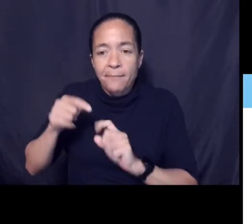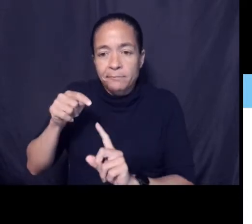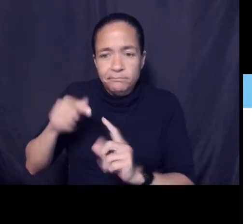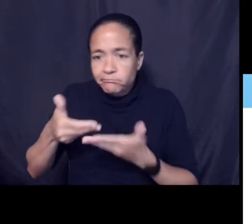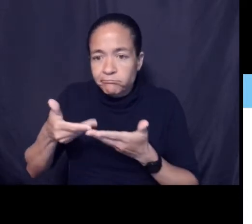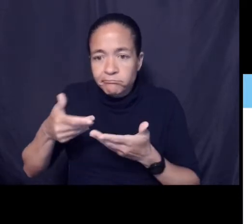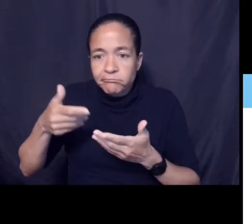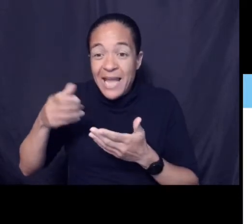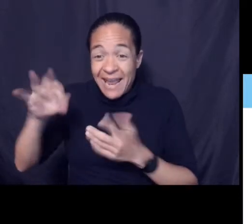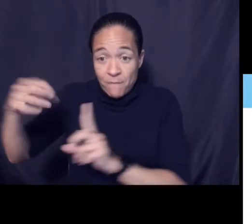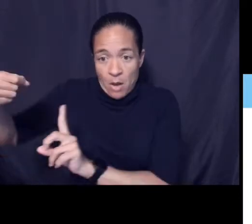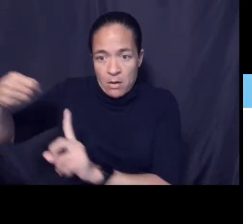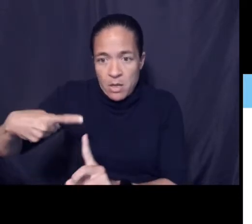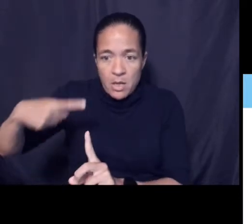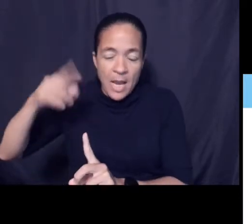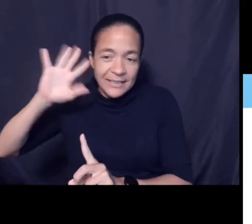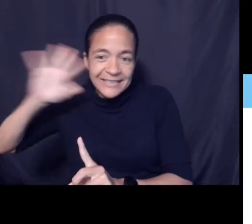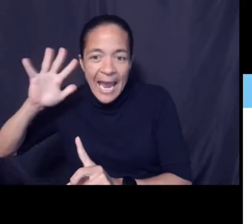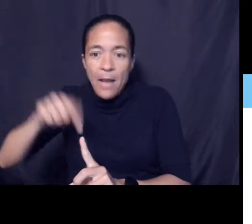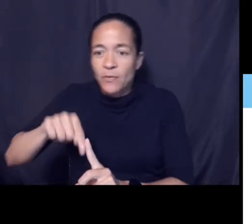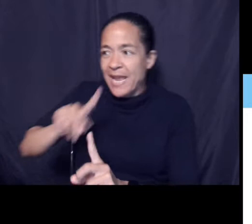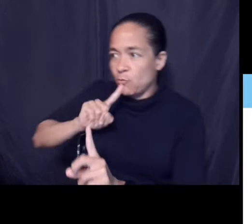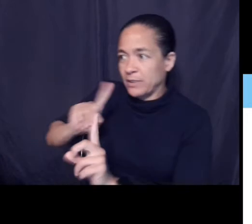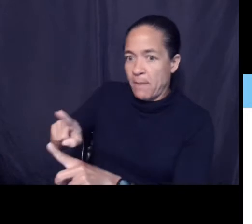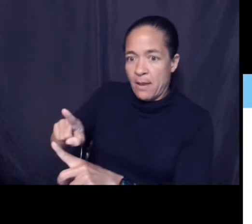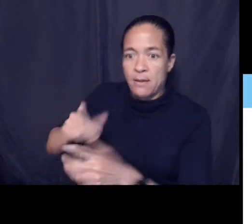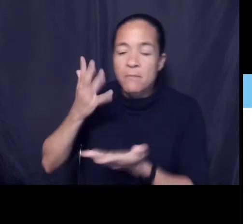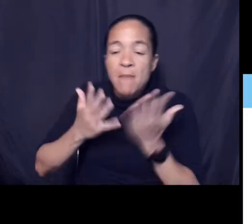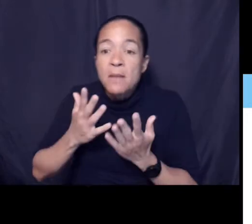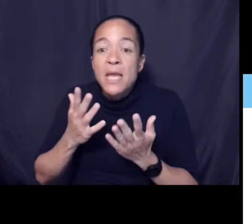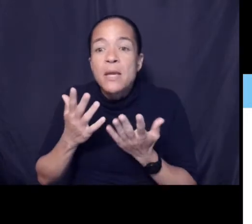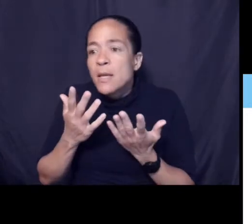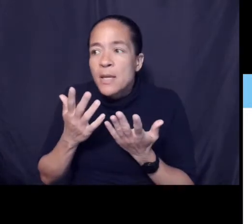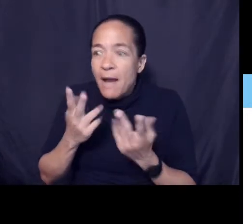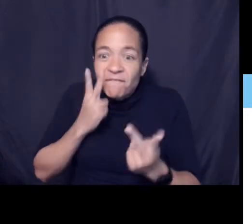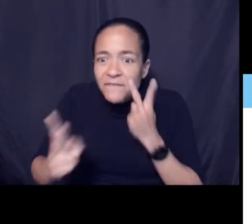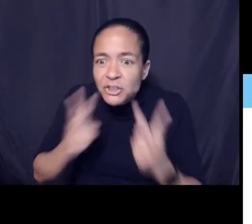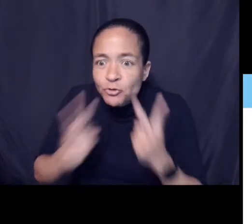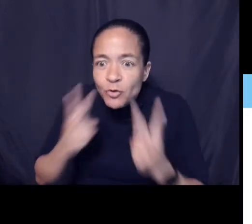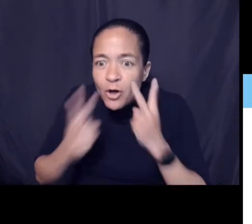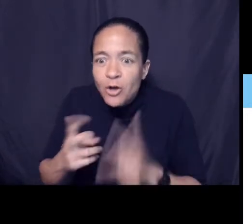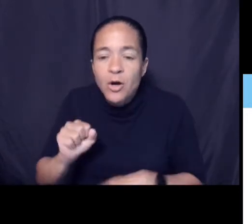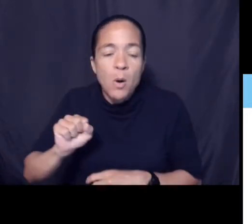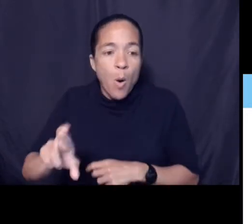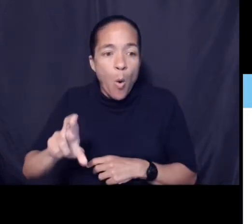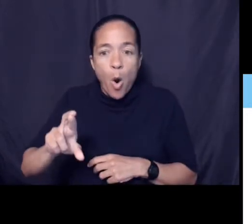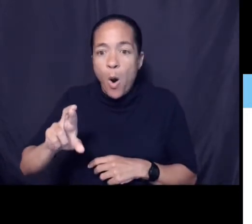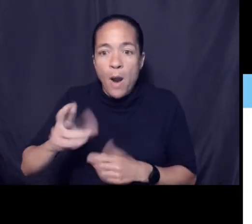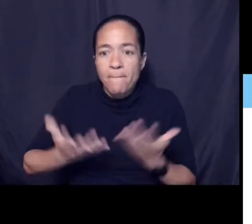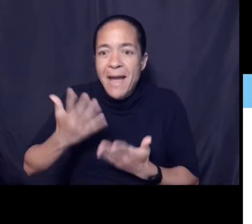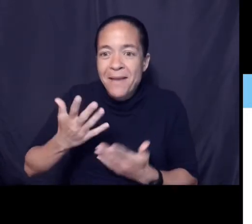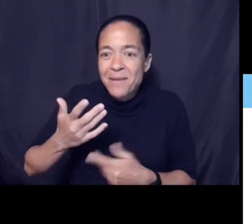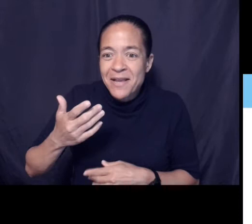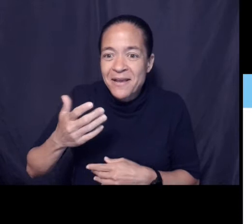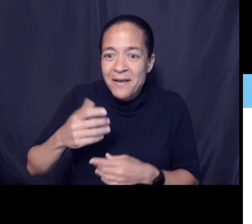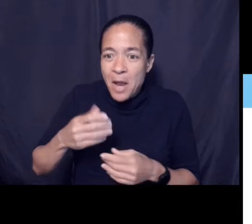way when they hear a sound, whether it's to a visual reinforcer, whether they're holding a block in their hand and dropping it in